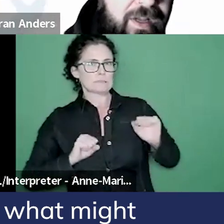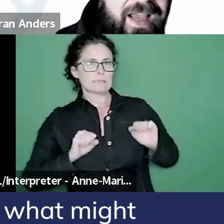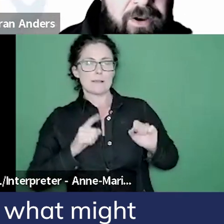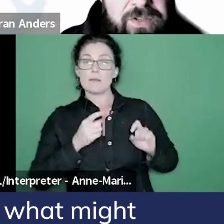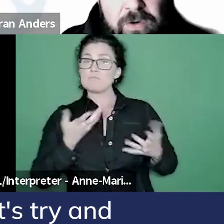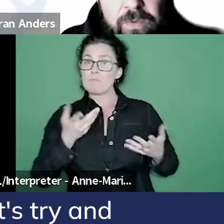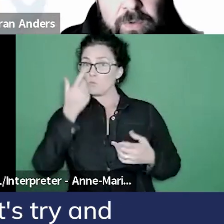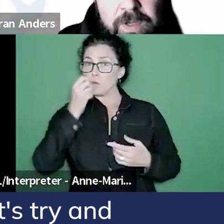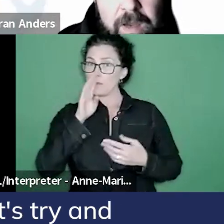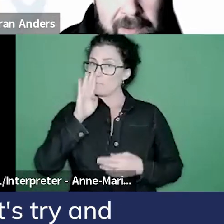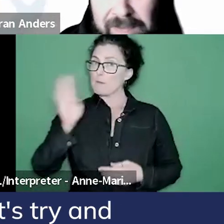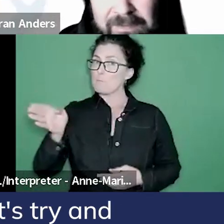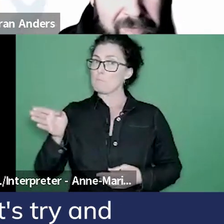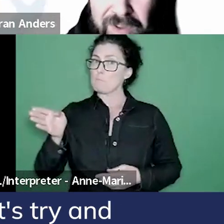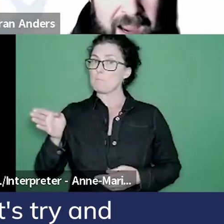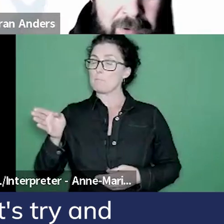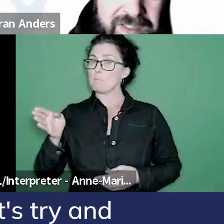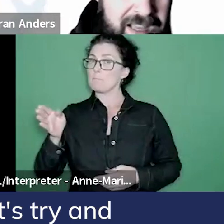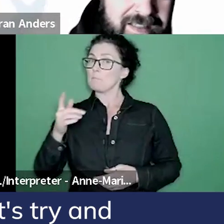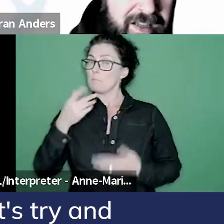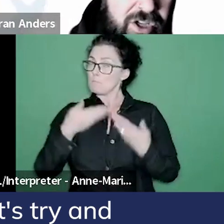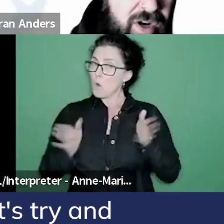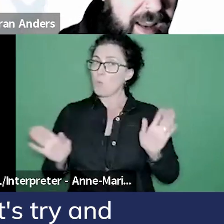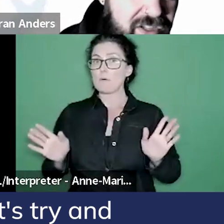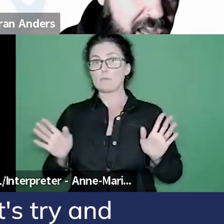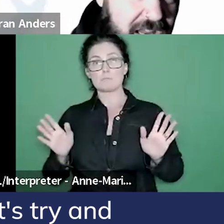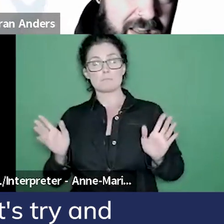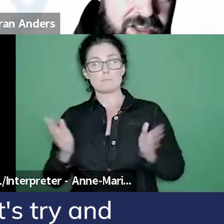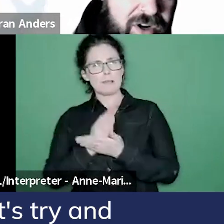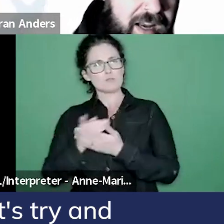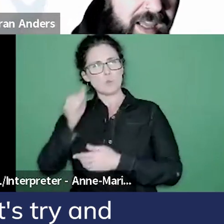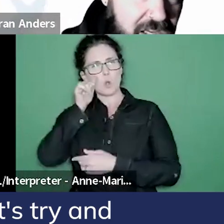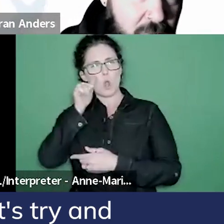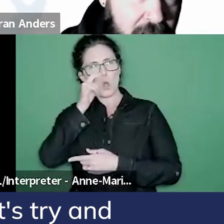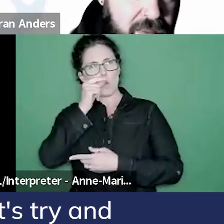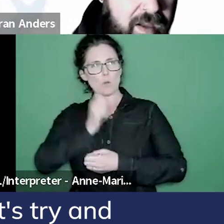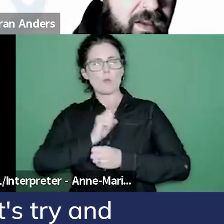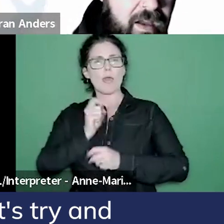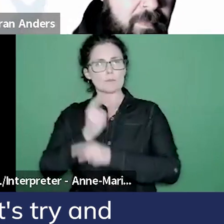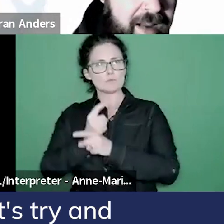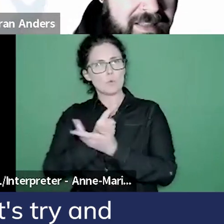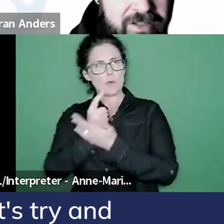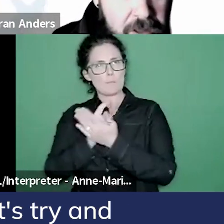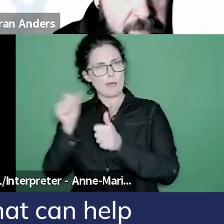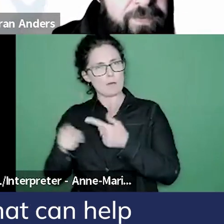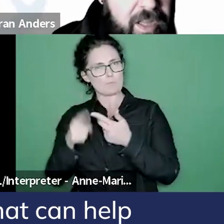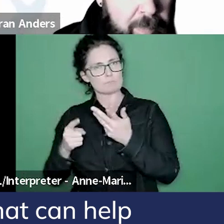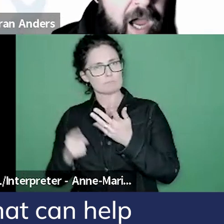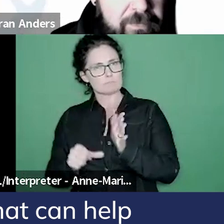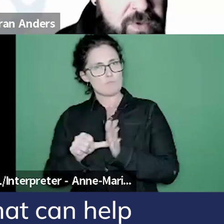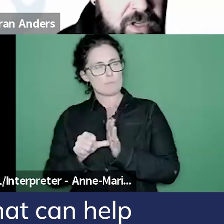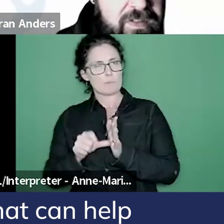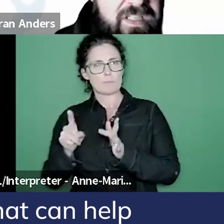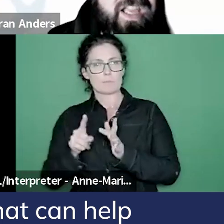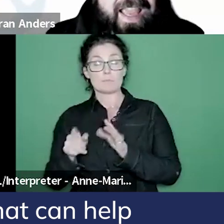might happen, and also even before that happens, let's try and educate, let's try and engage with dads so that they